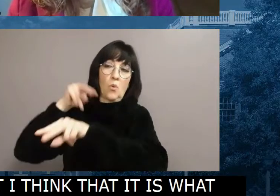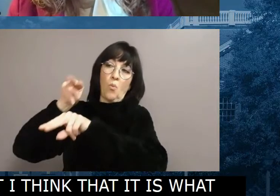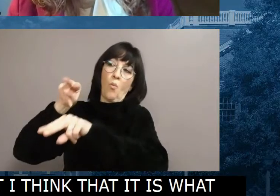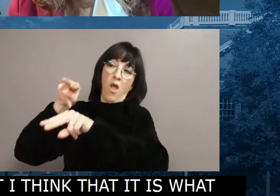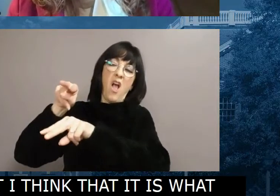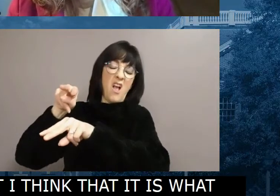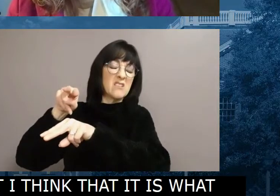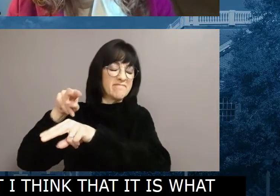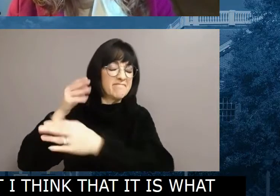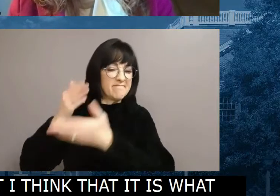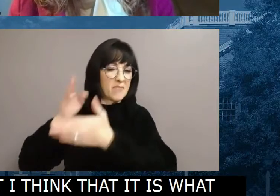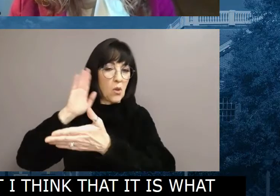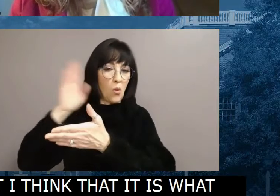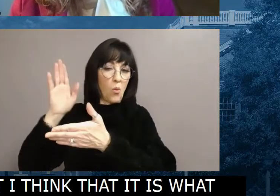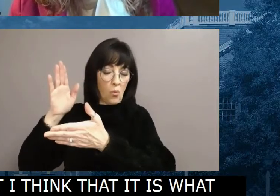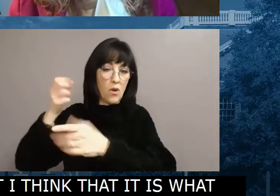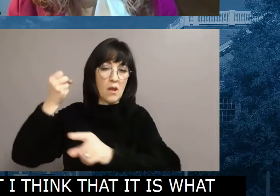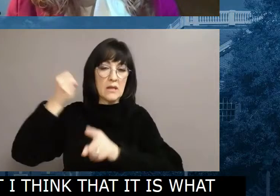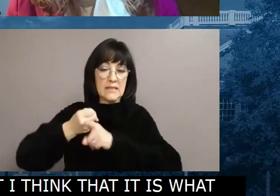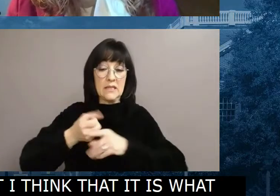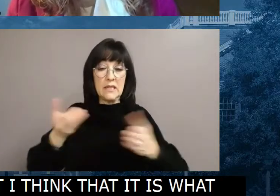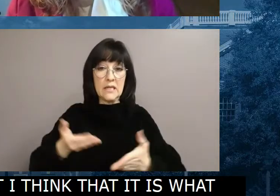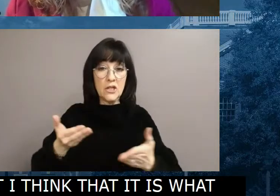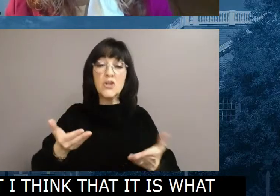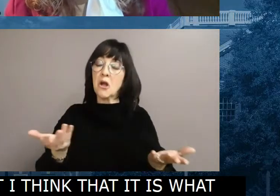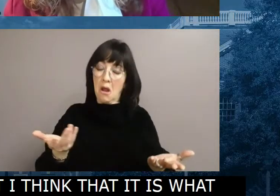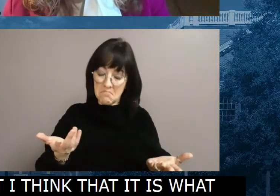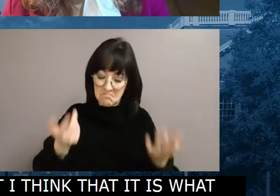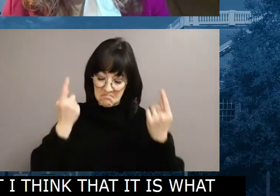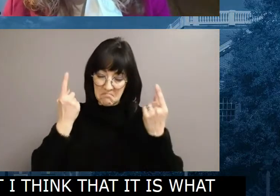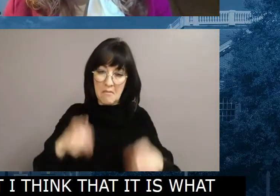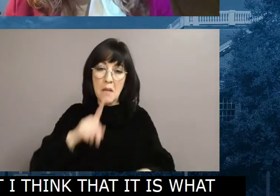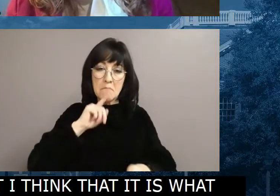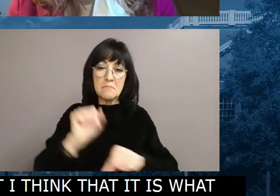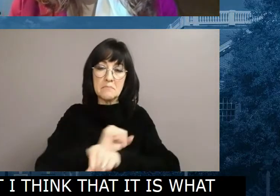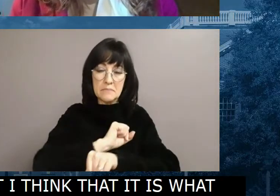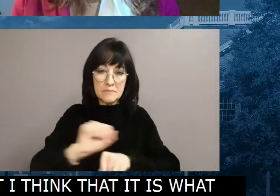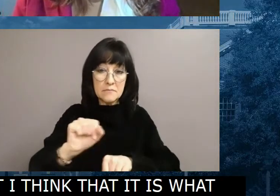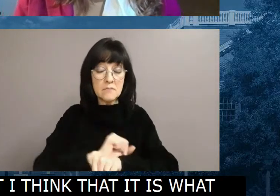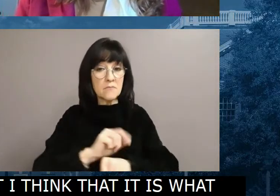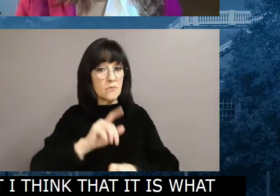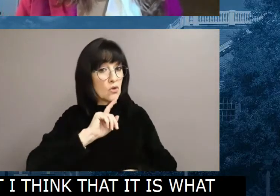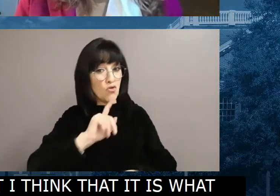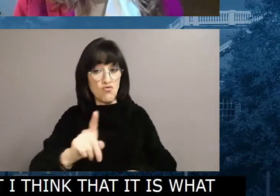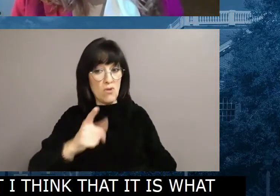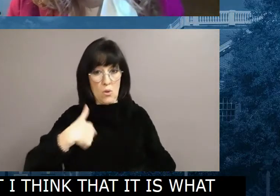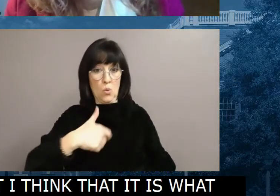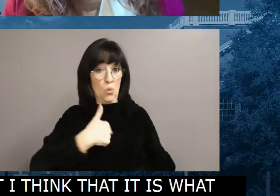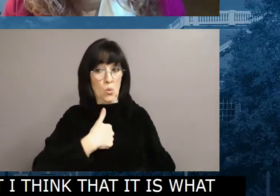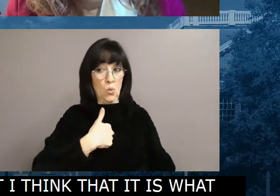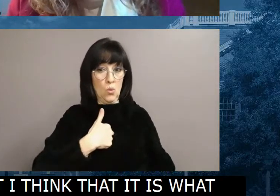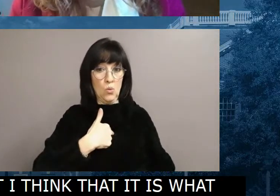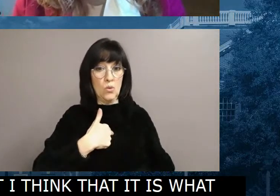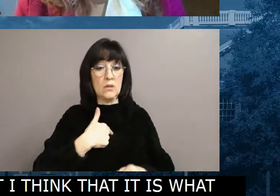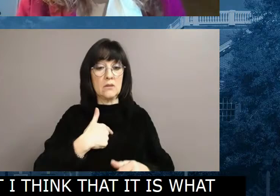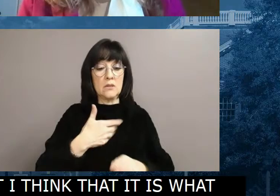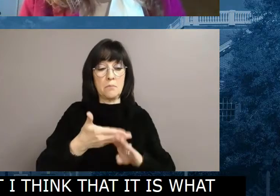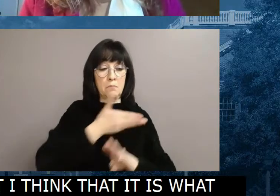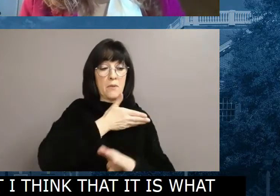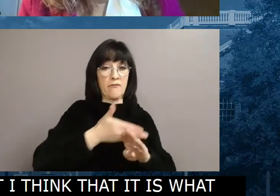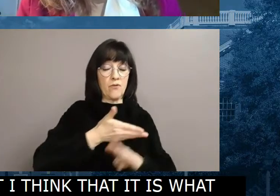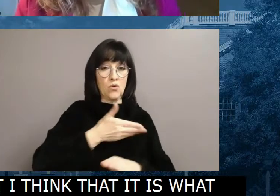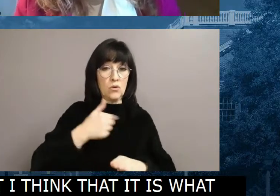specimen are positive for variants. I suspect that that